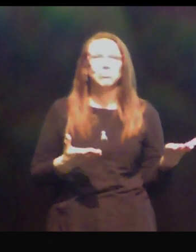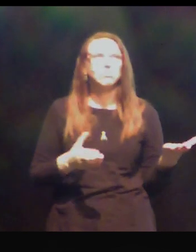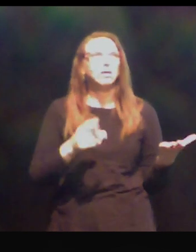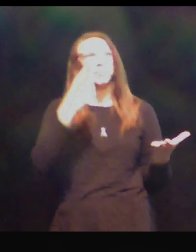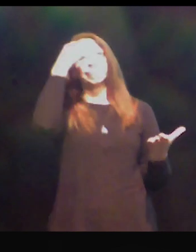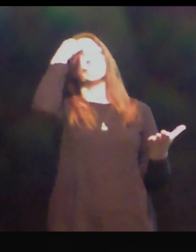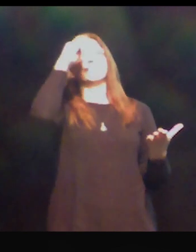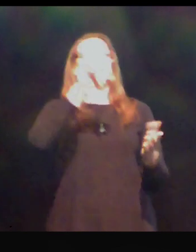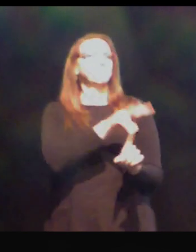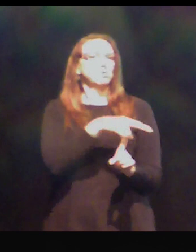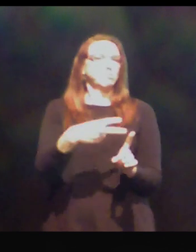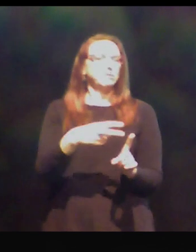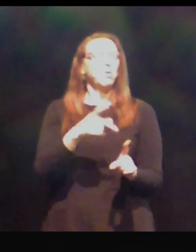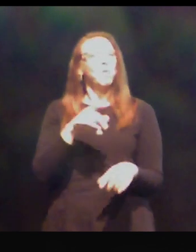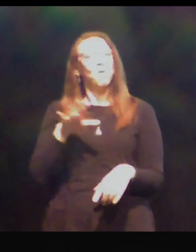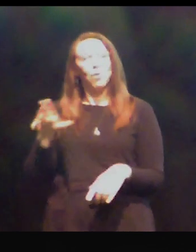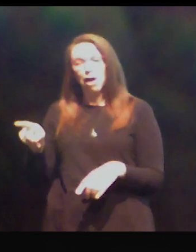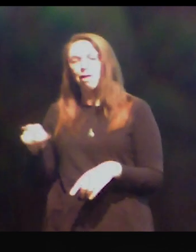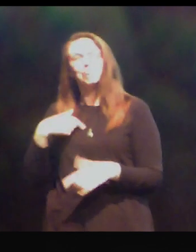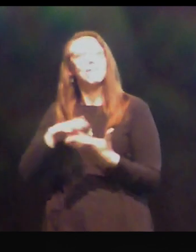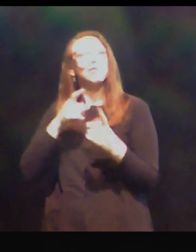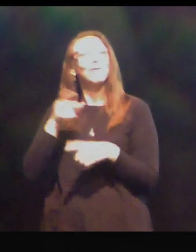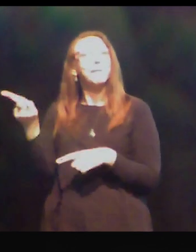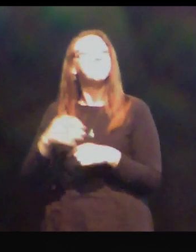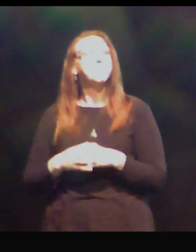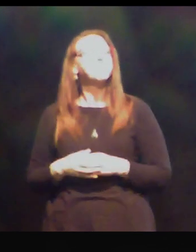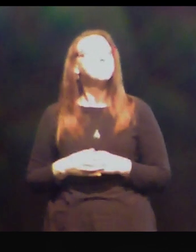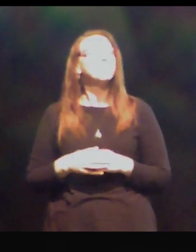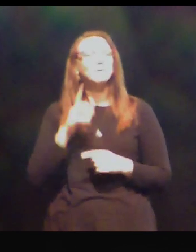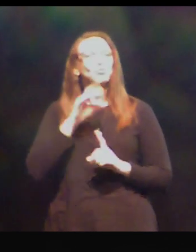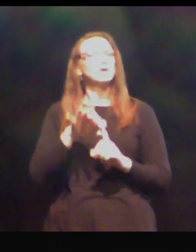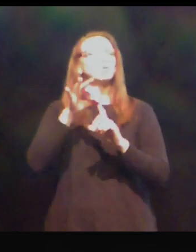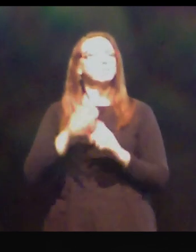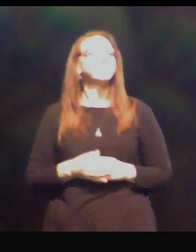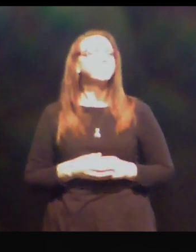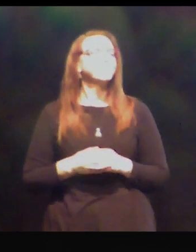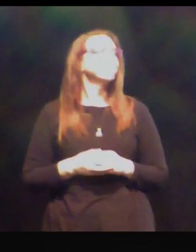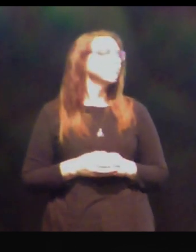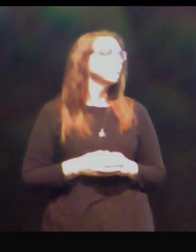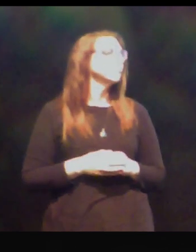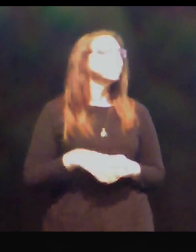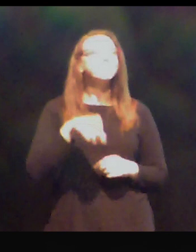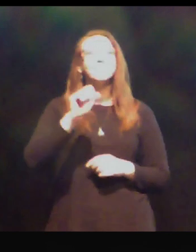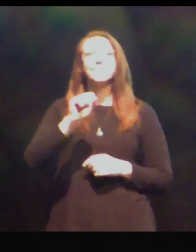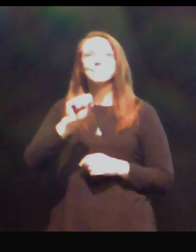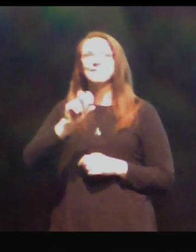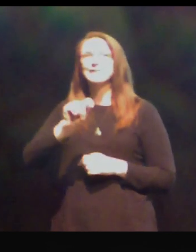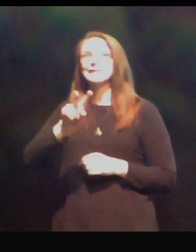think of that perspective. So I thought that was pretty unique, and that resonated. Yeah.